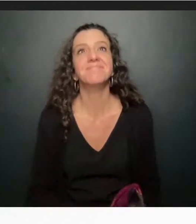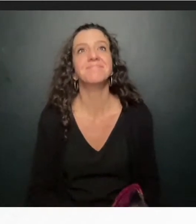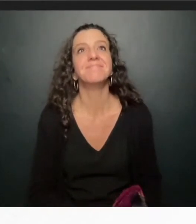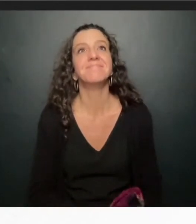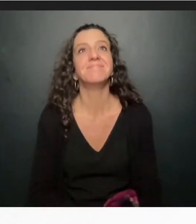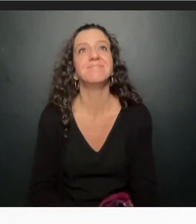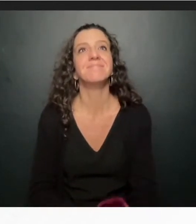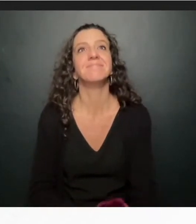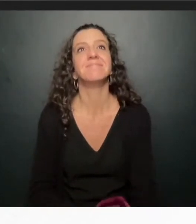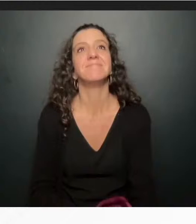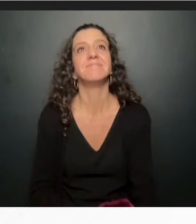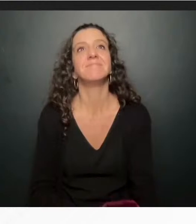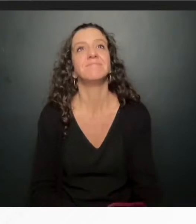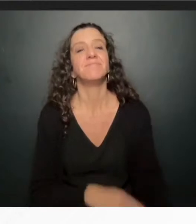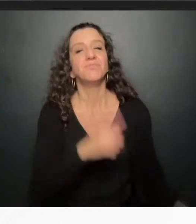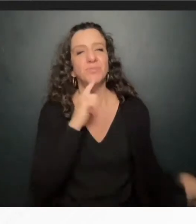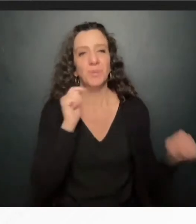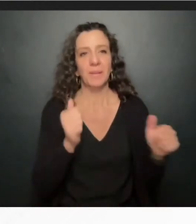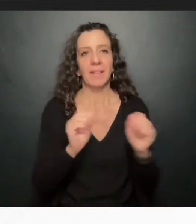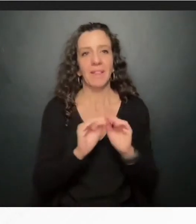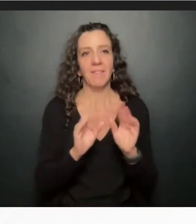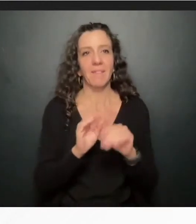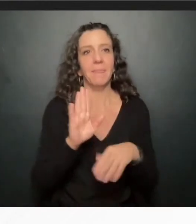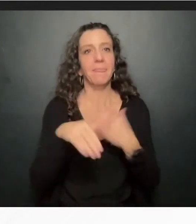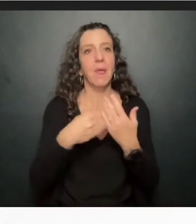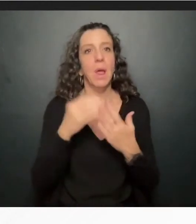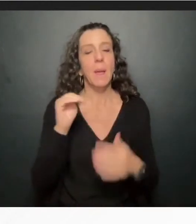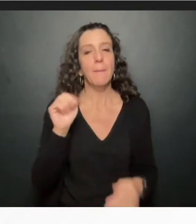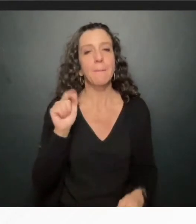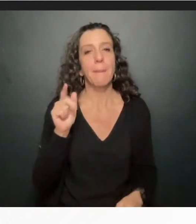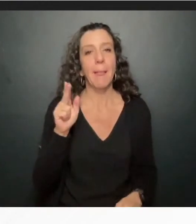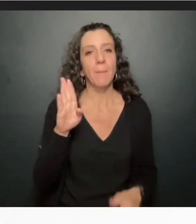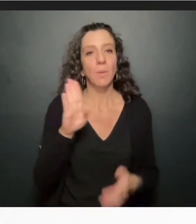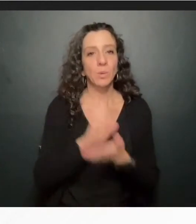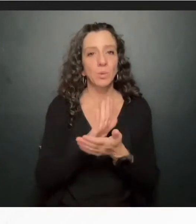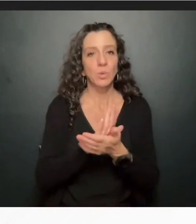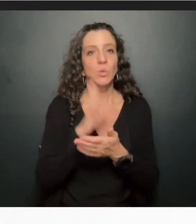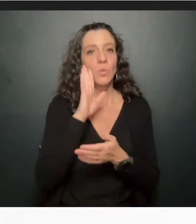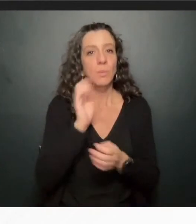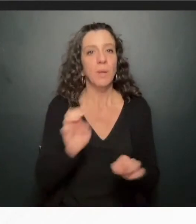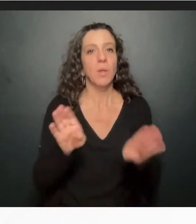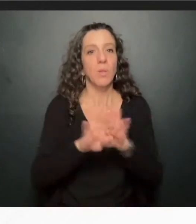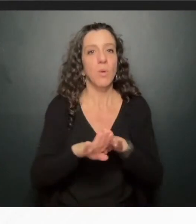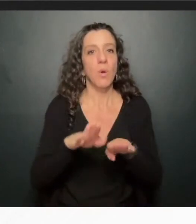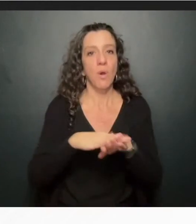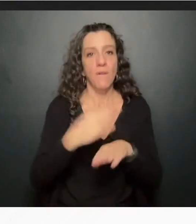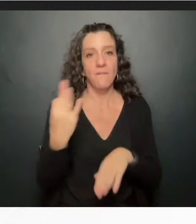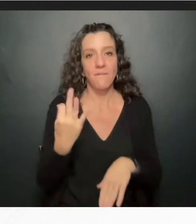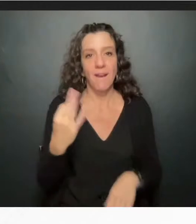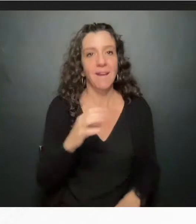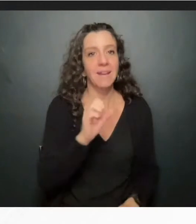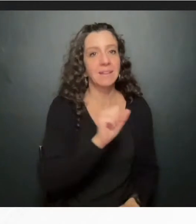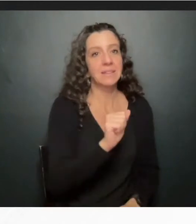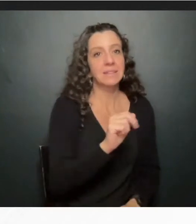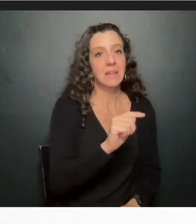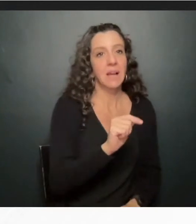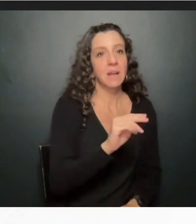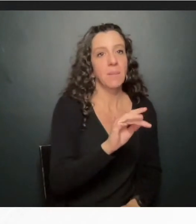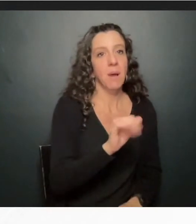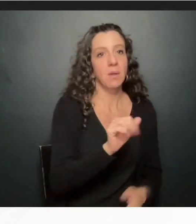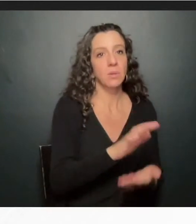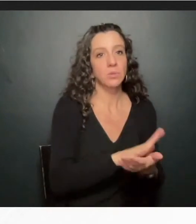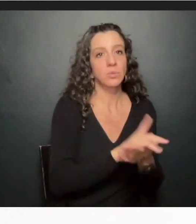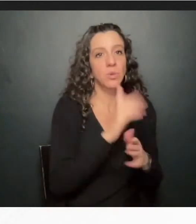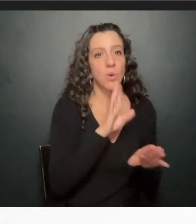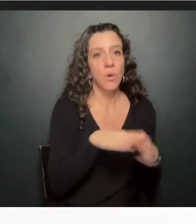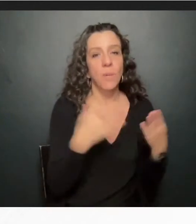Quick clarification on that. All the Malibu schools will be closed on Friday. Santa Monica schools are open. And as he